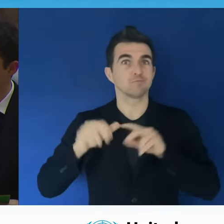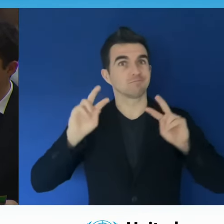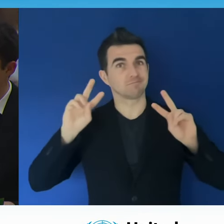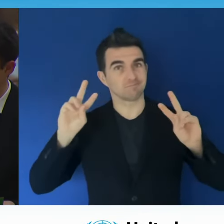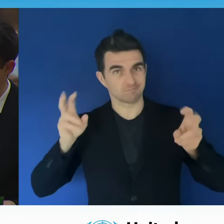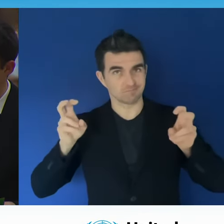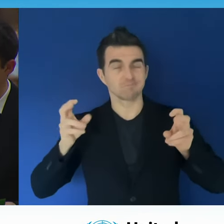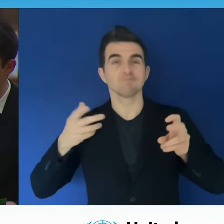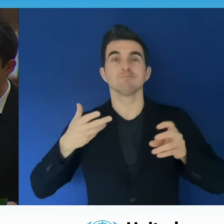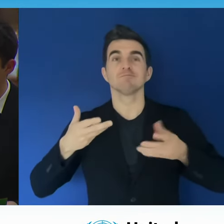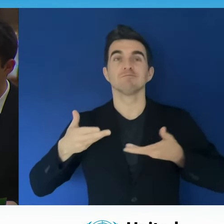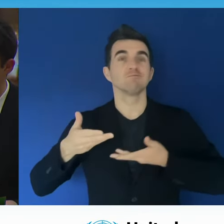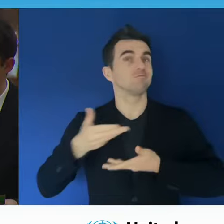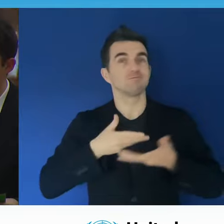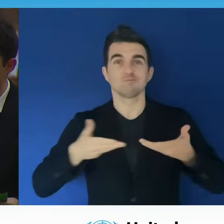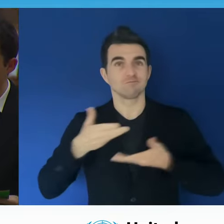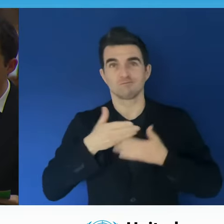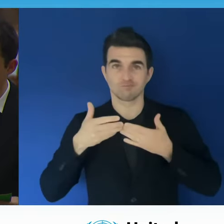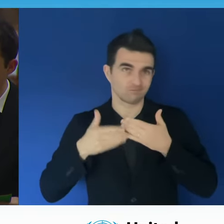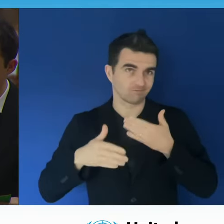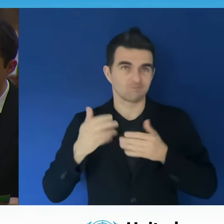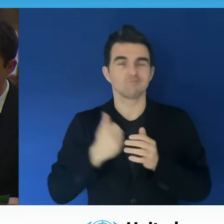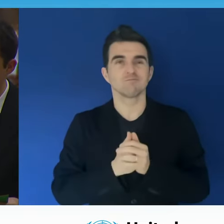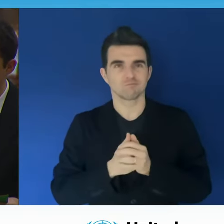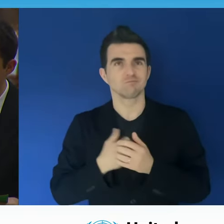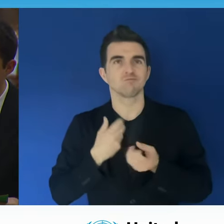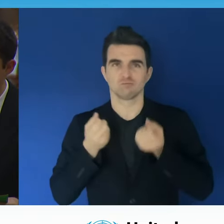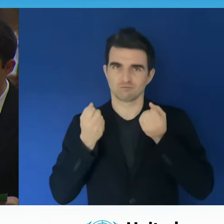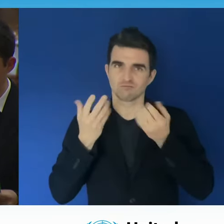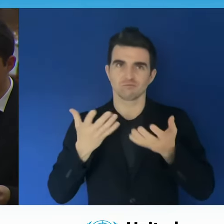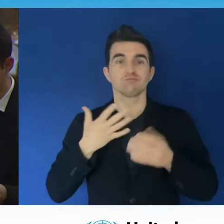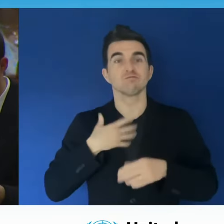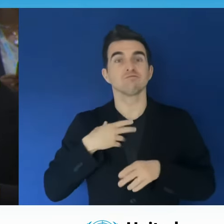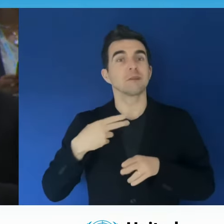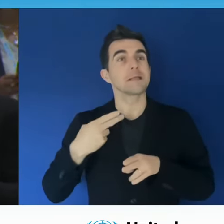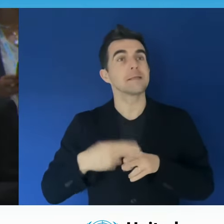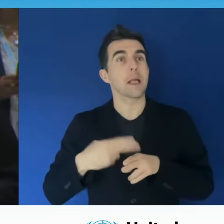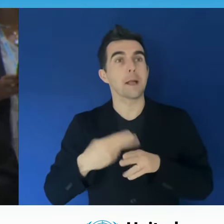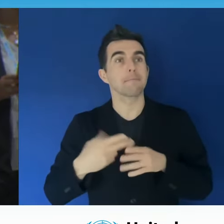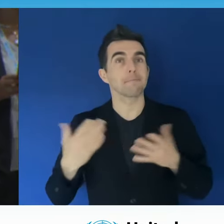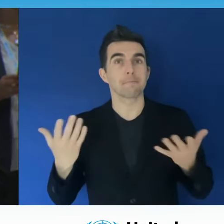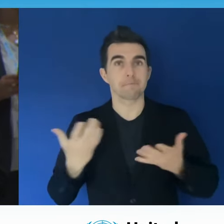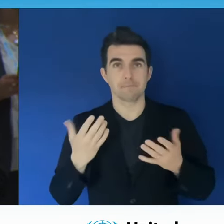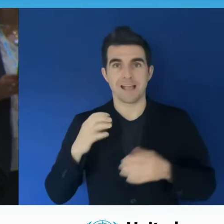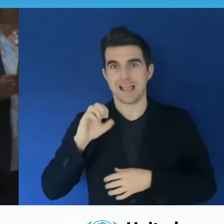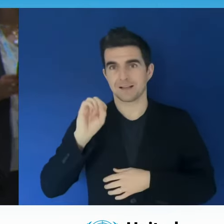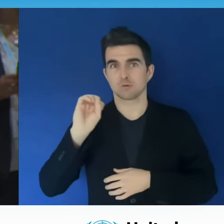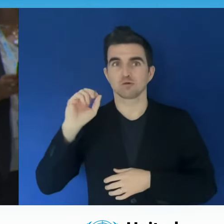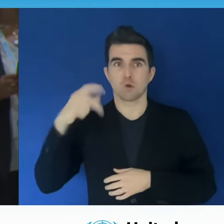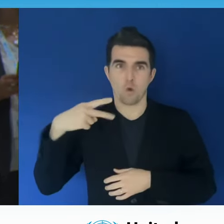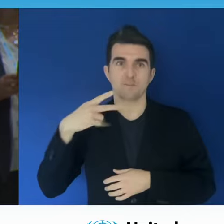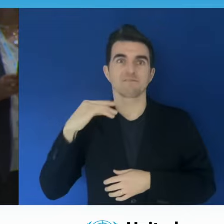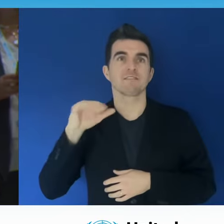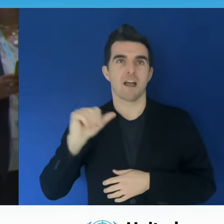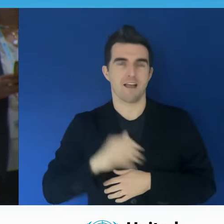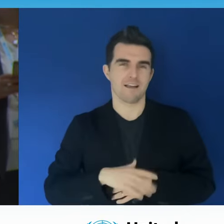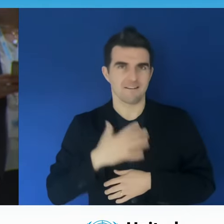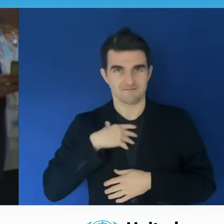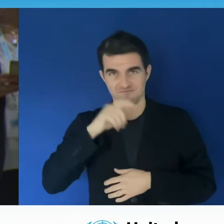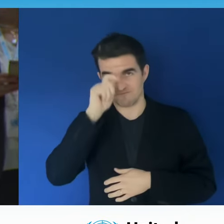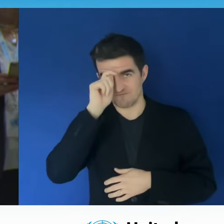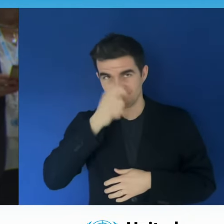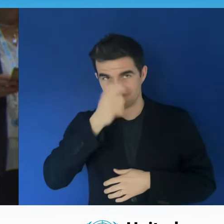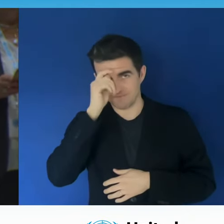is Sophia. It's an honor to be your co-moderator here today. My name is Murilo. I'm